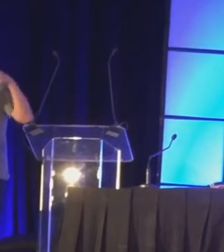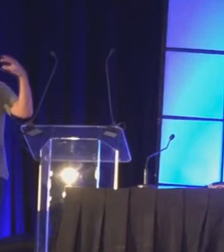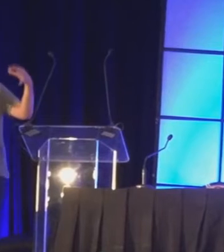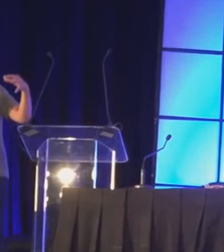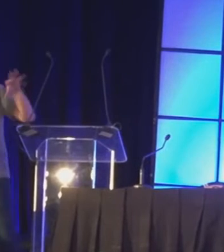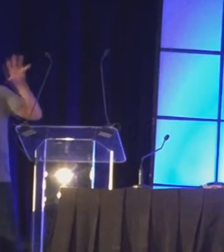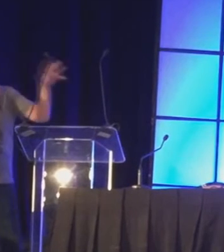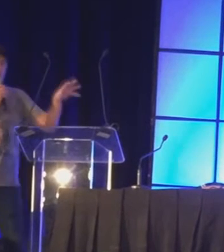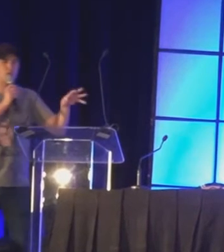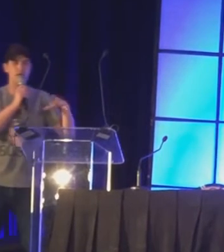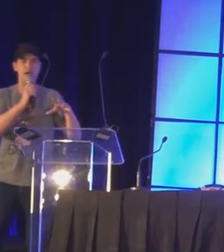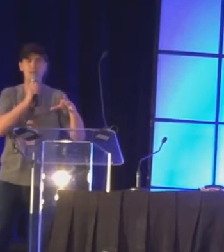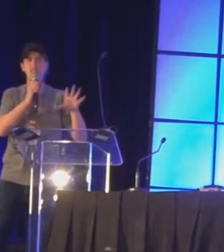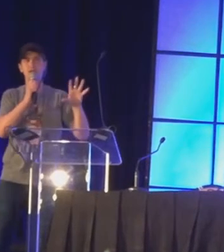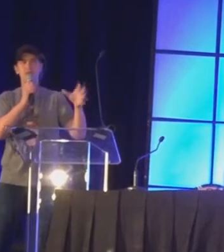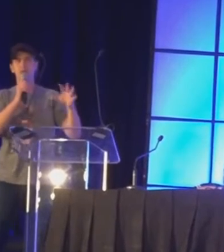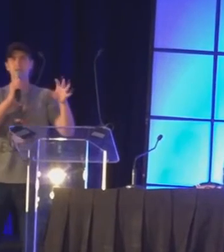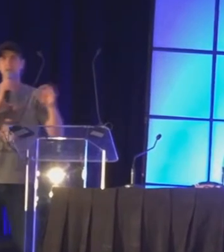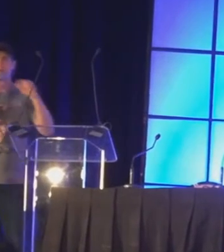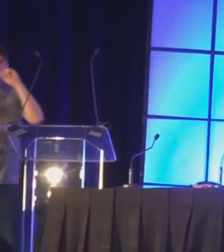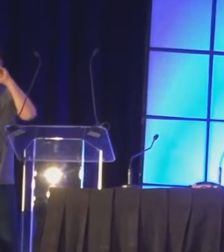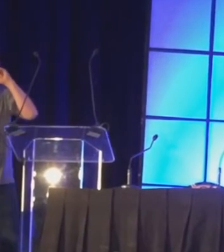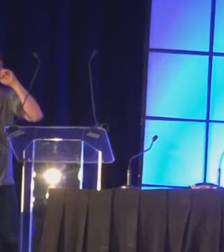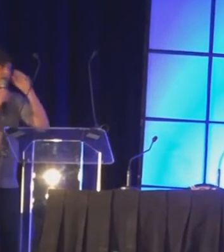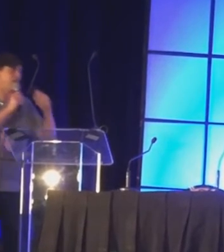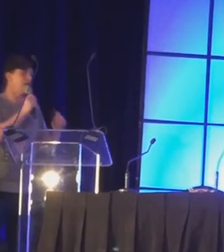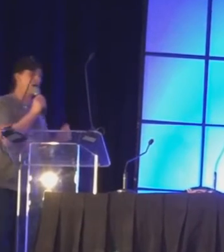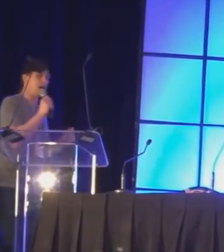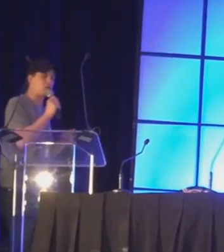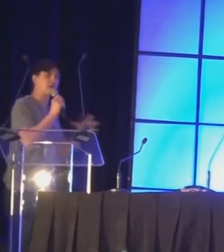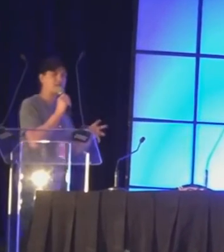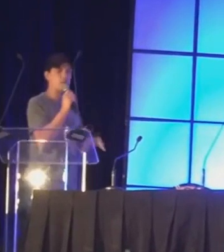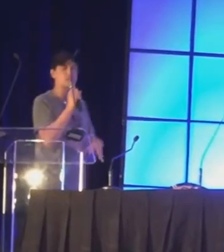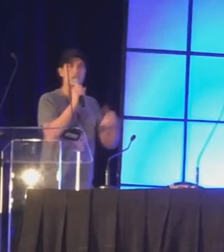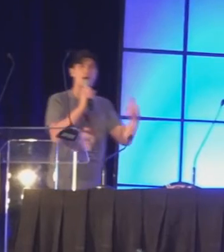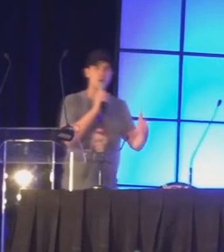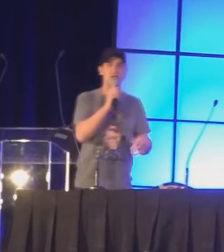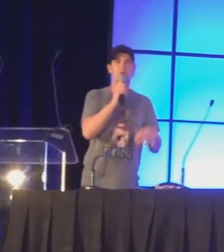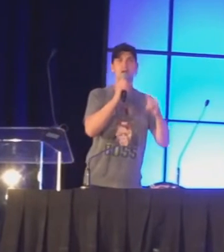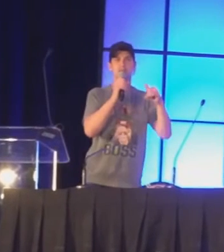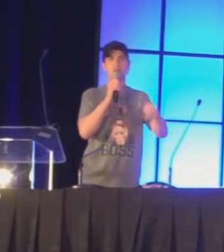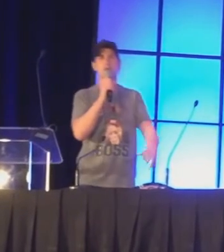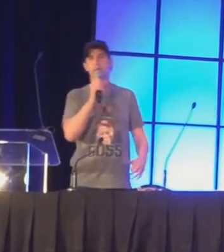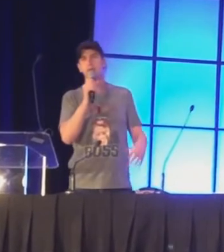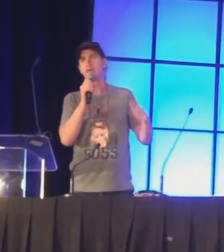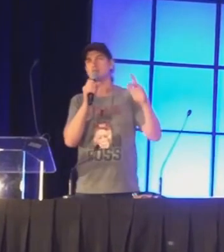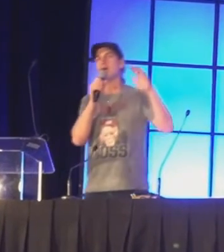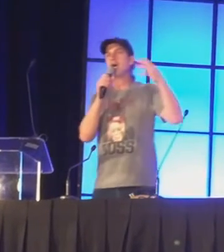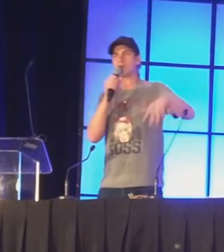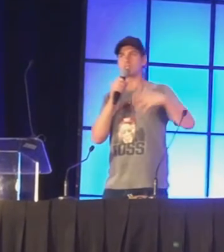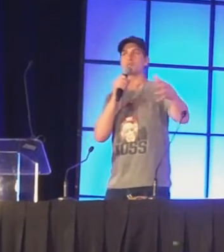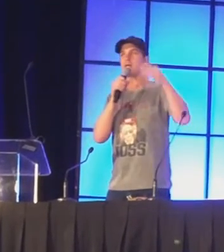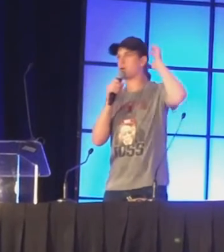were hanging every day in our new apartment, and she didn't really understand the whole thing. And point is, I wasn't accountable to anyone. I stopped going to